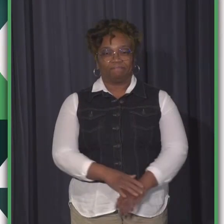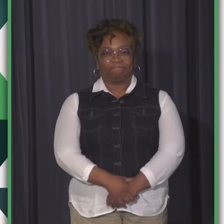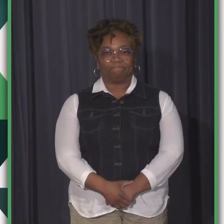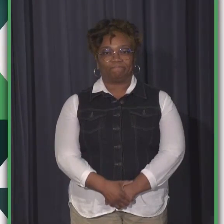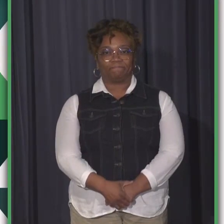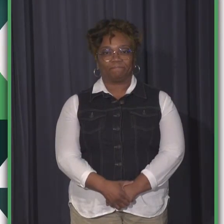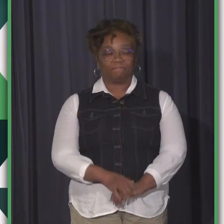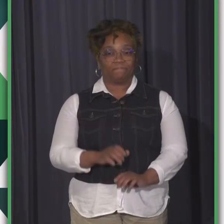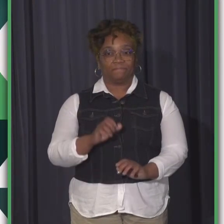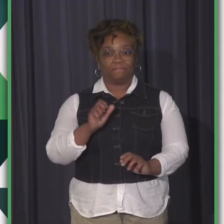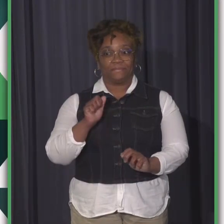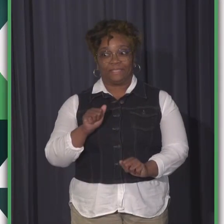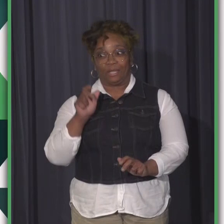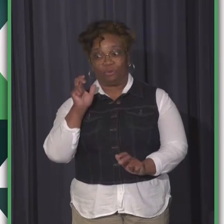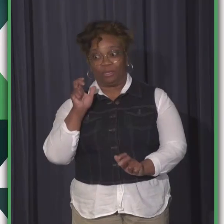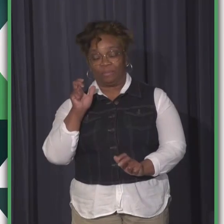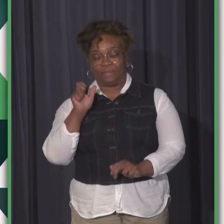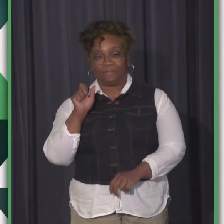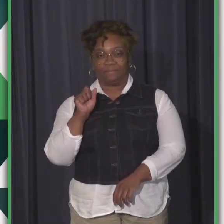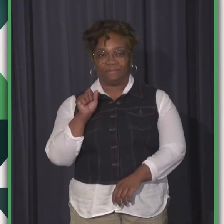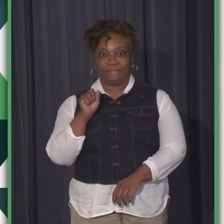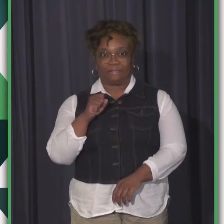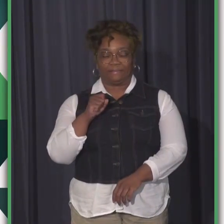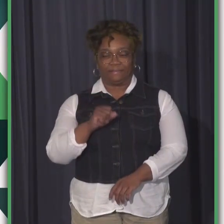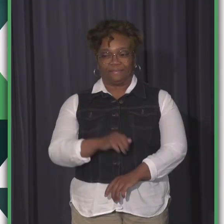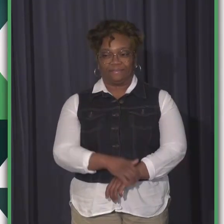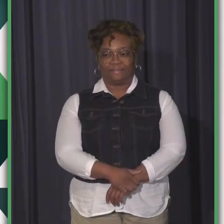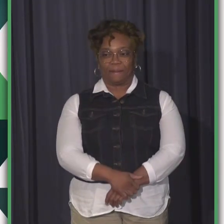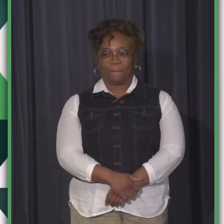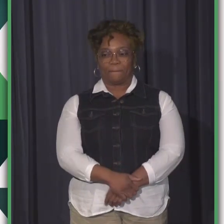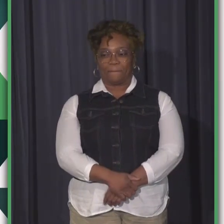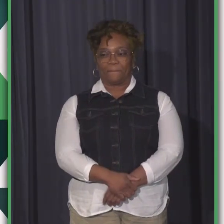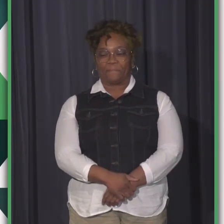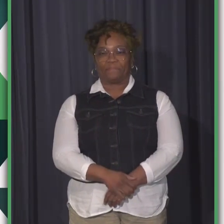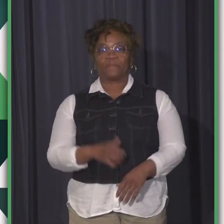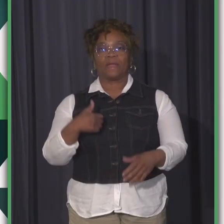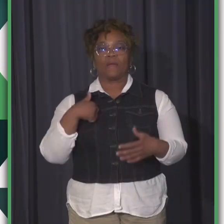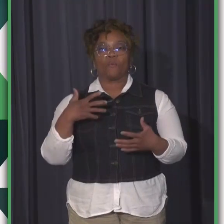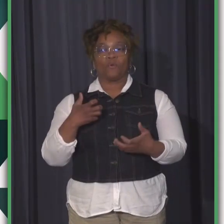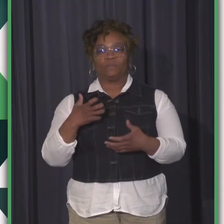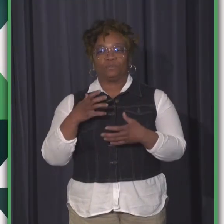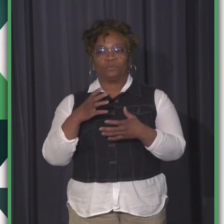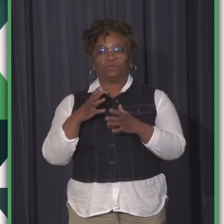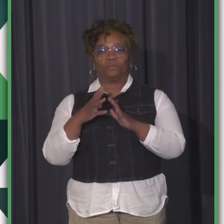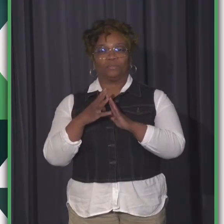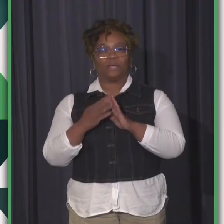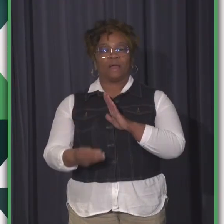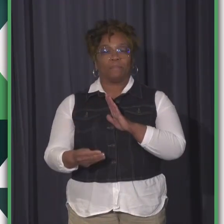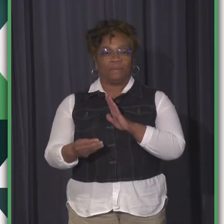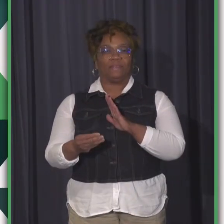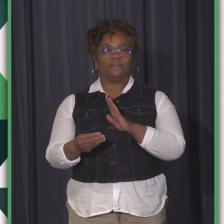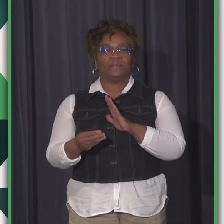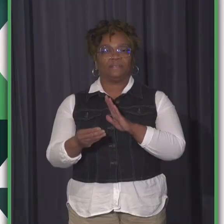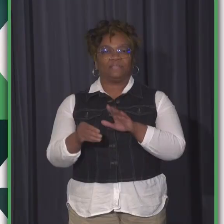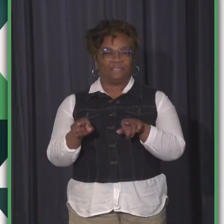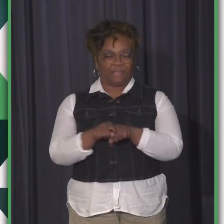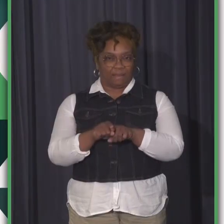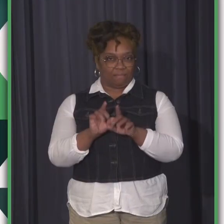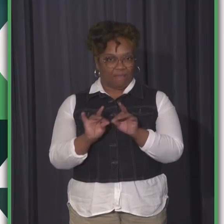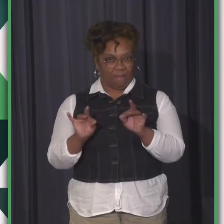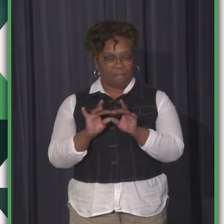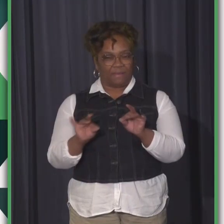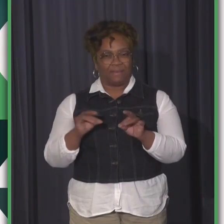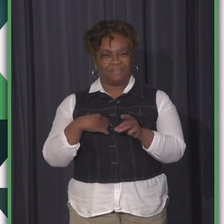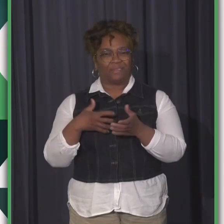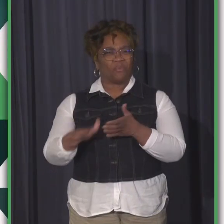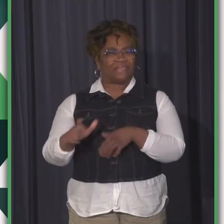May I be heard? Yes, you may be heard, sir. I like to echo some of those sentiments I just heard, that I wasted